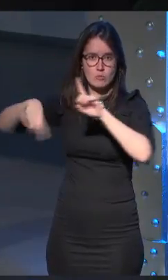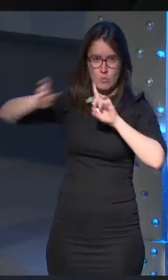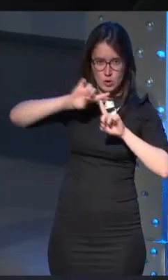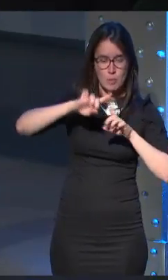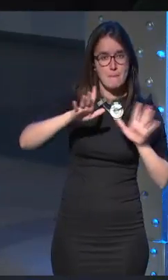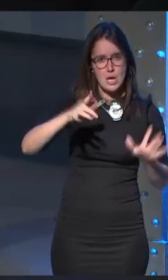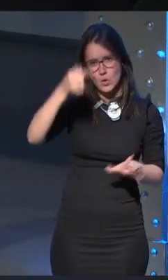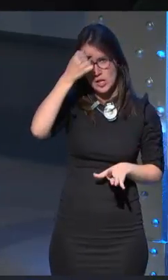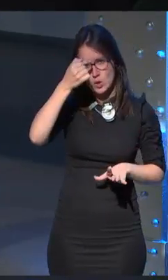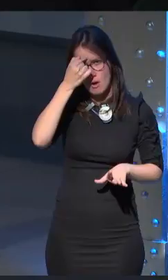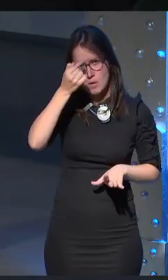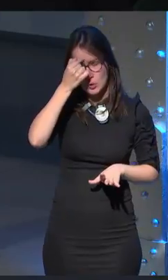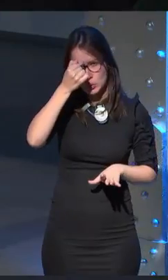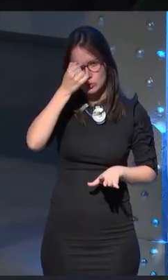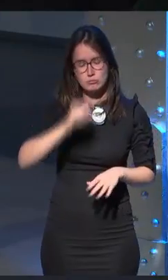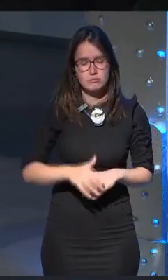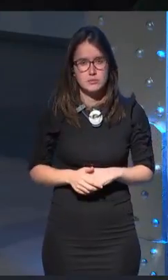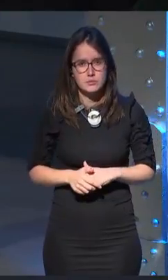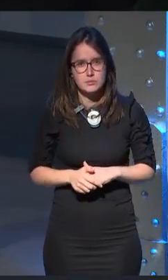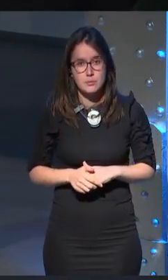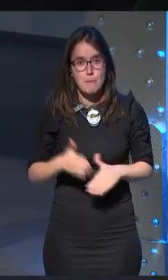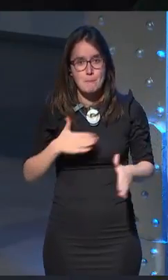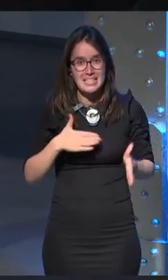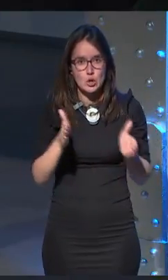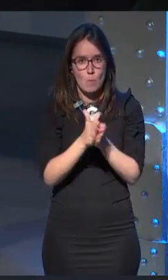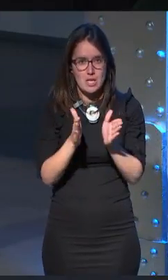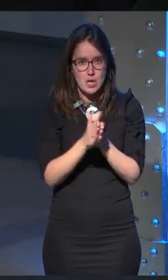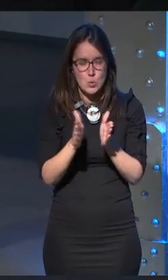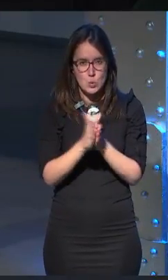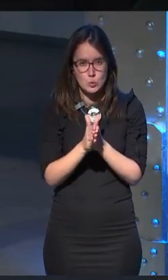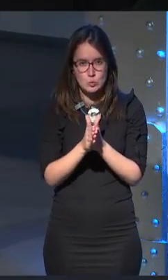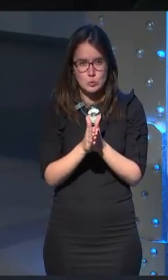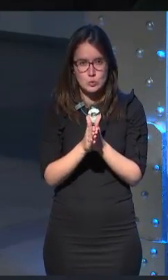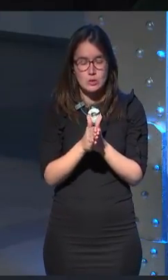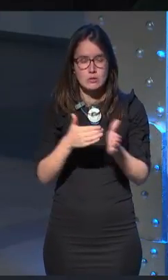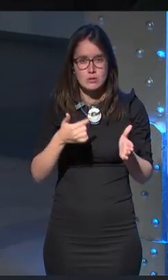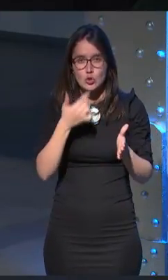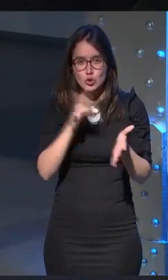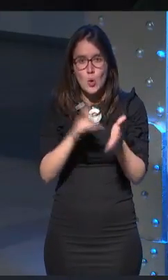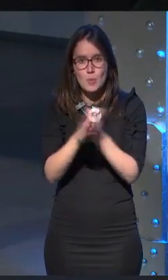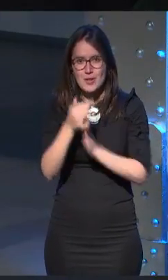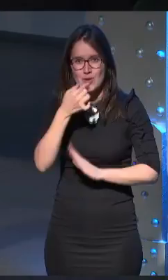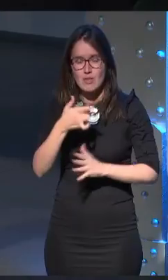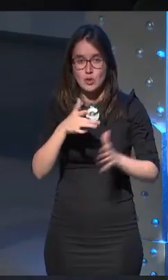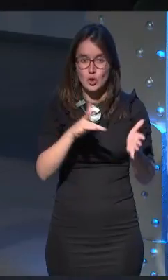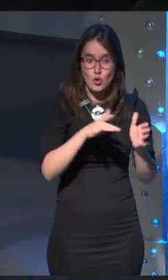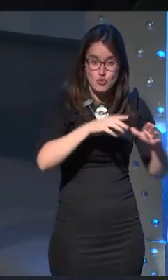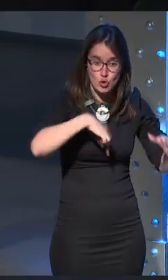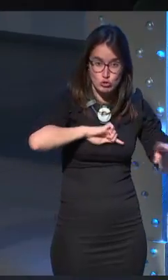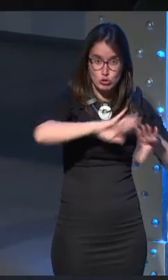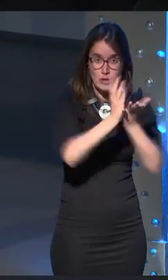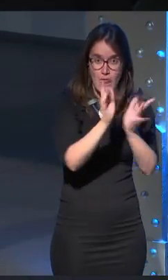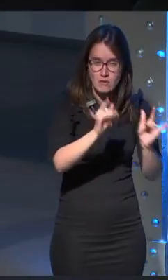It's interesting that my fellow crewmate Gennady Padalka says about astronauts, he says, when we are on Earth, we wish to be